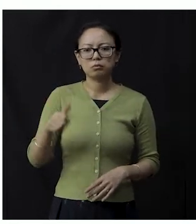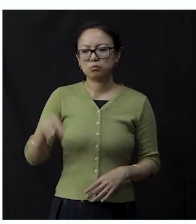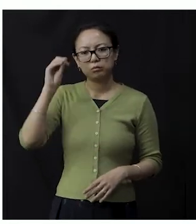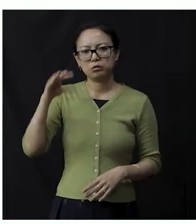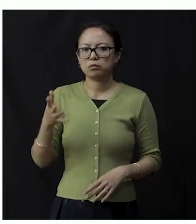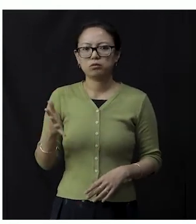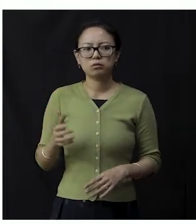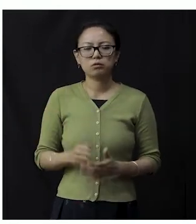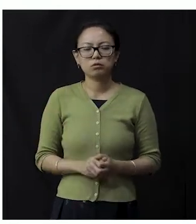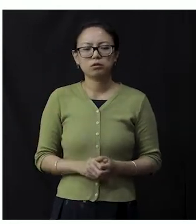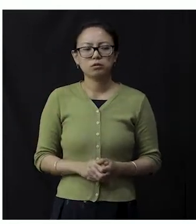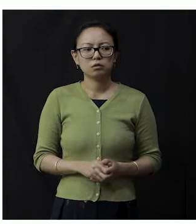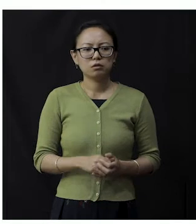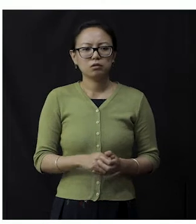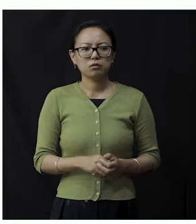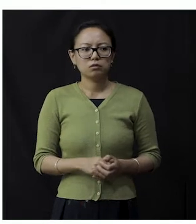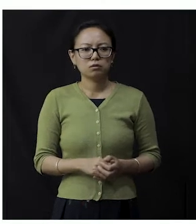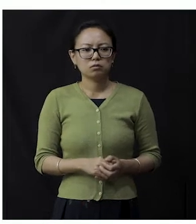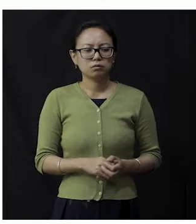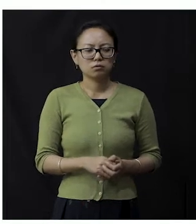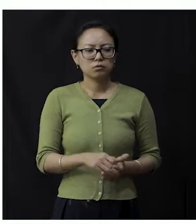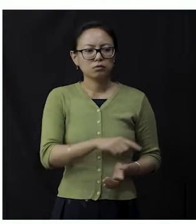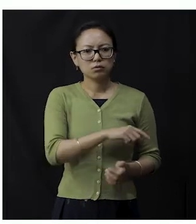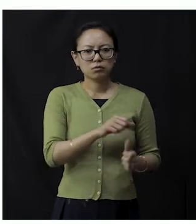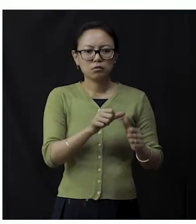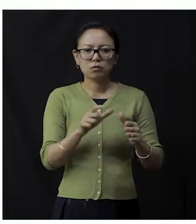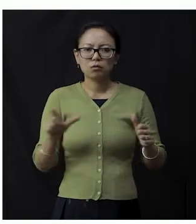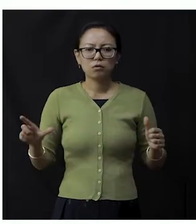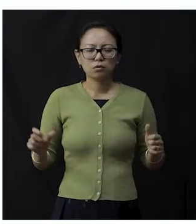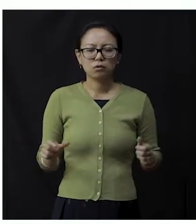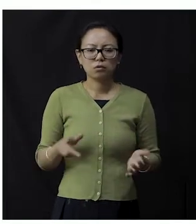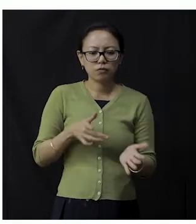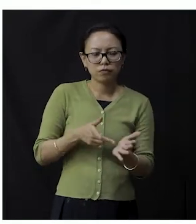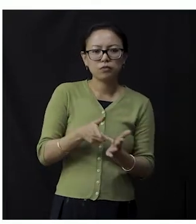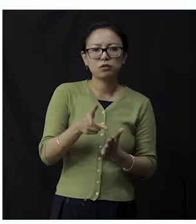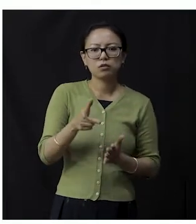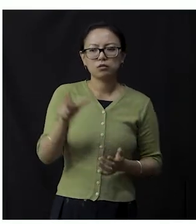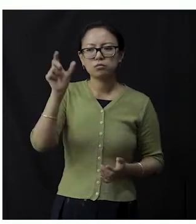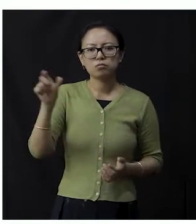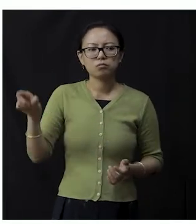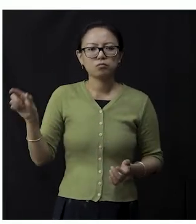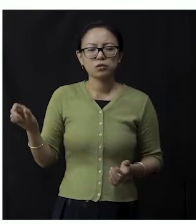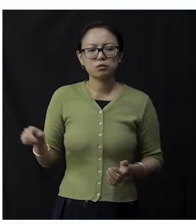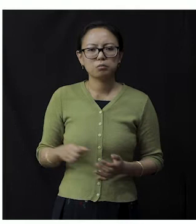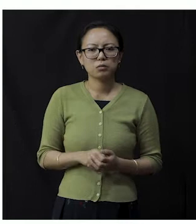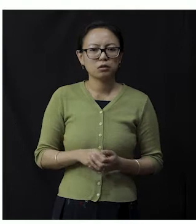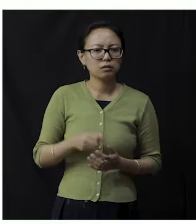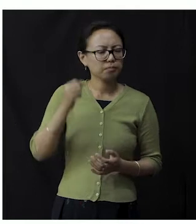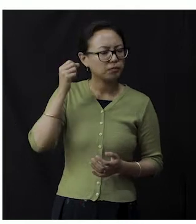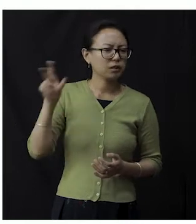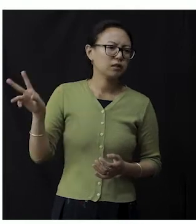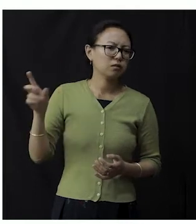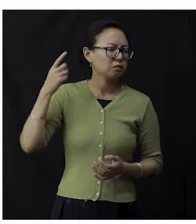of the time, they did not take much notice of the man with bad manners. So they just